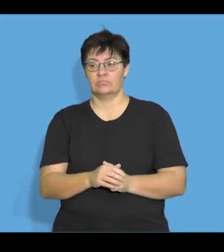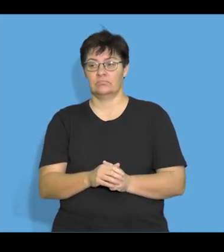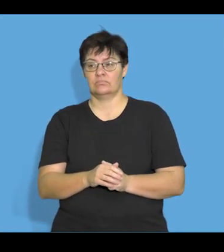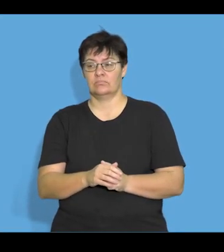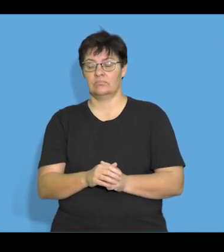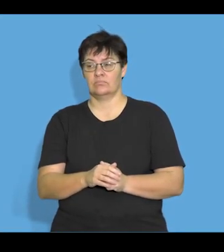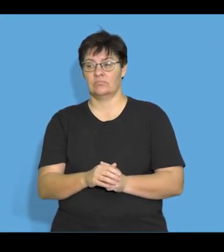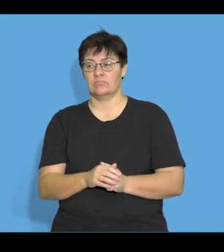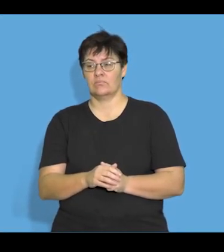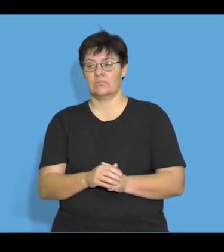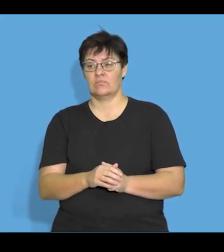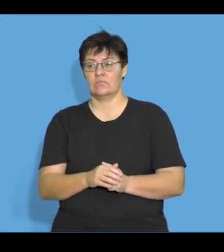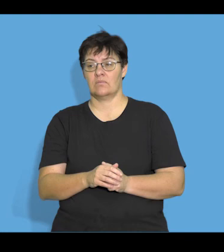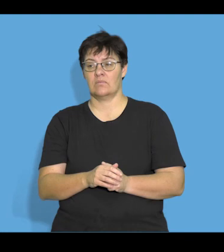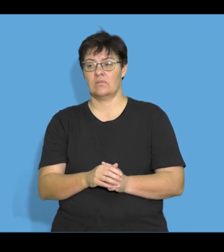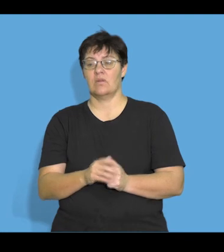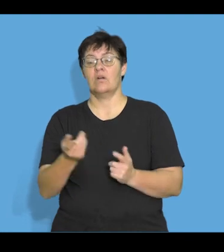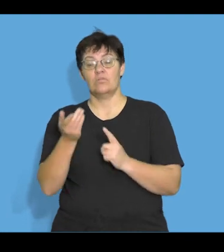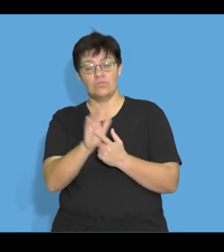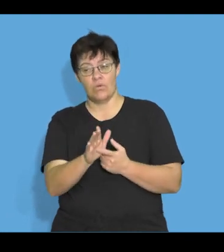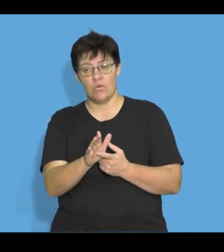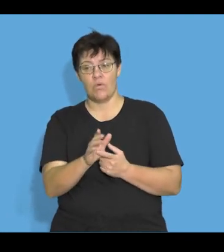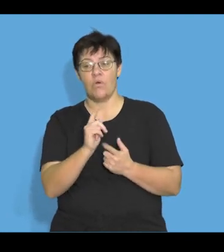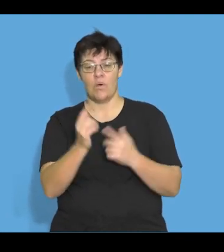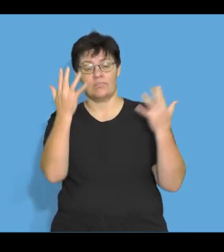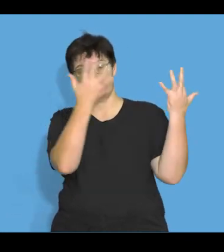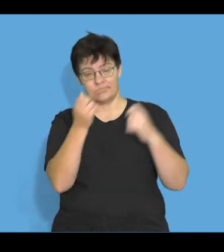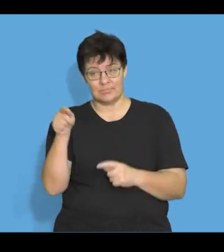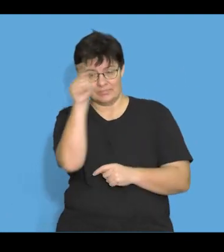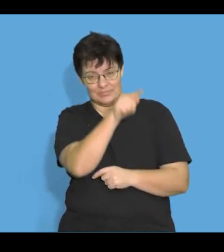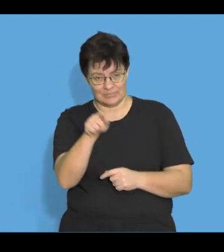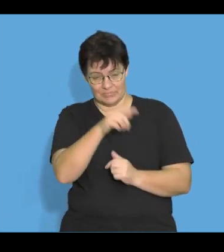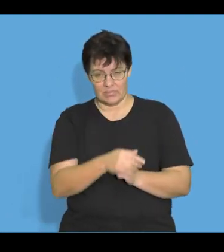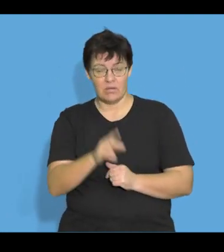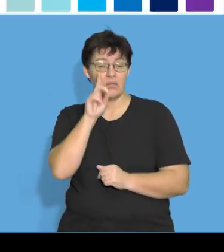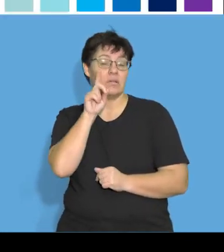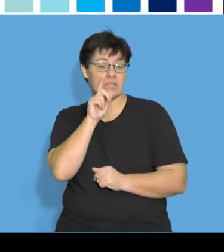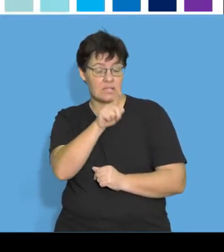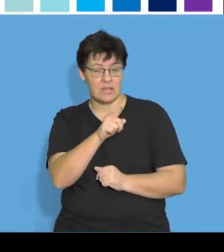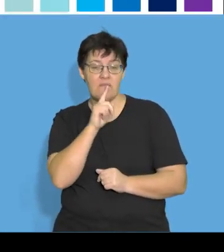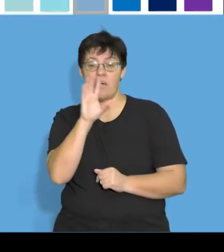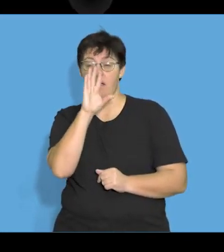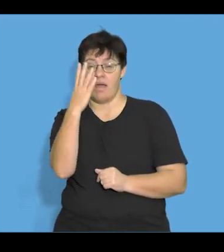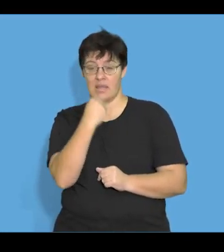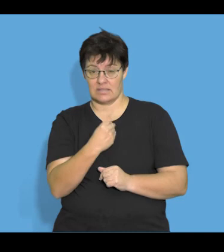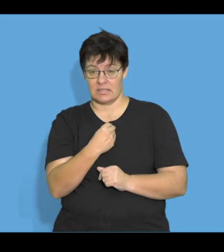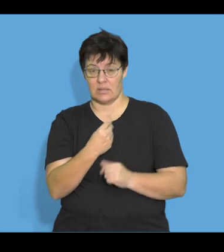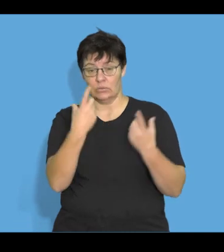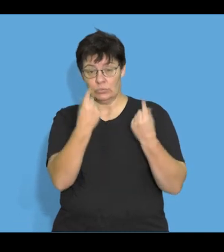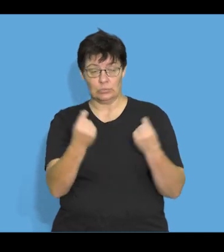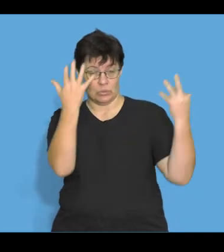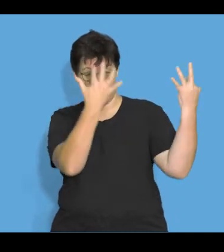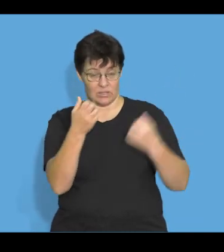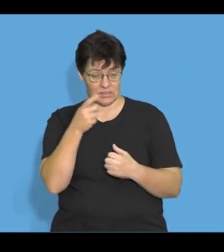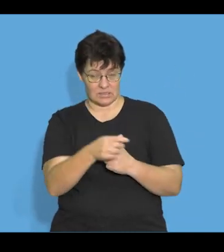terms of the calculation here. Watch. If you are asked to do this calculation in